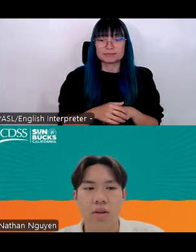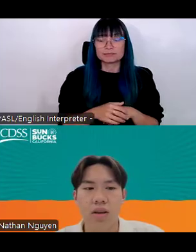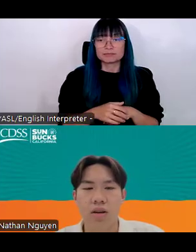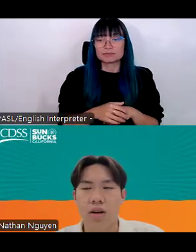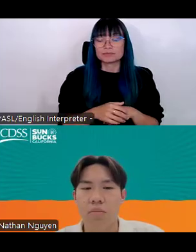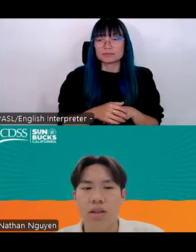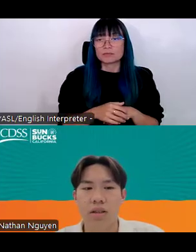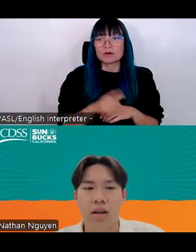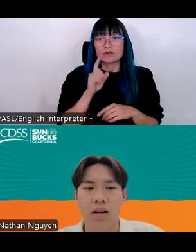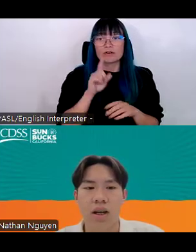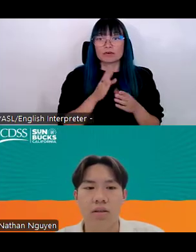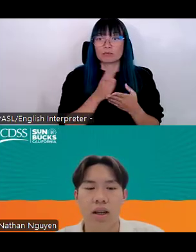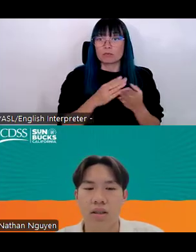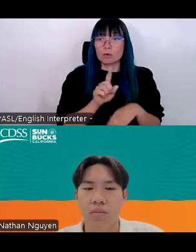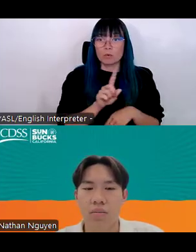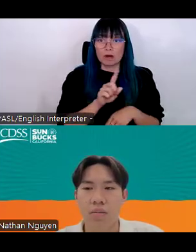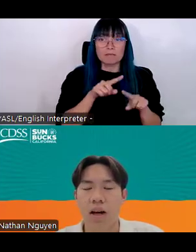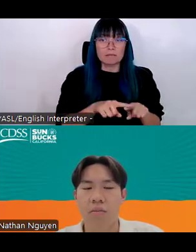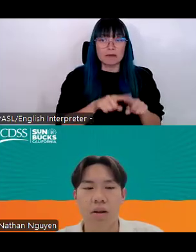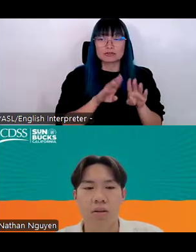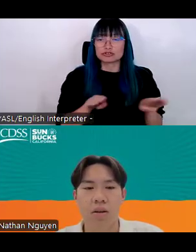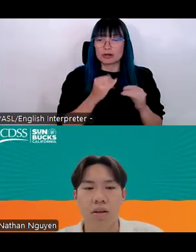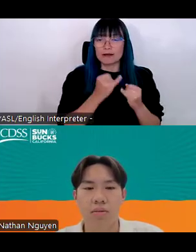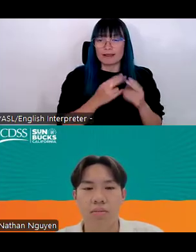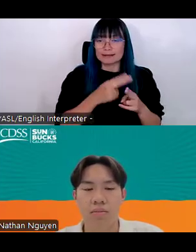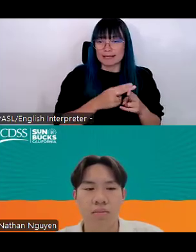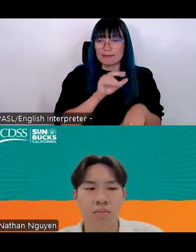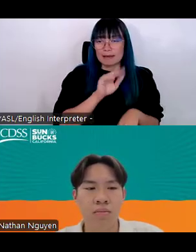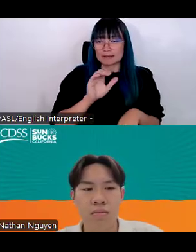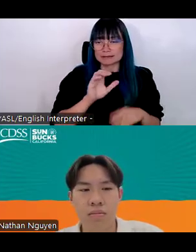in Stage 1 go out based on the child's last name in alphabetical order.